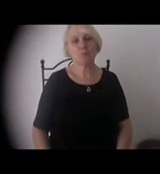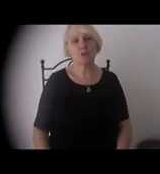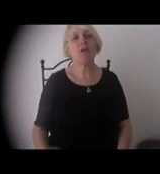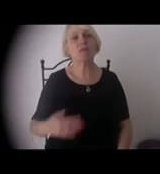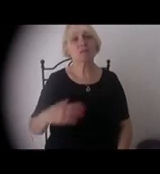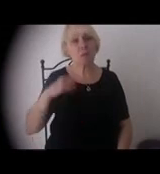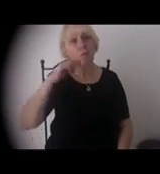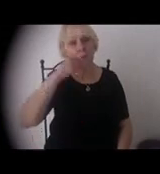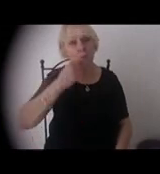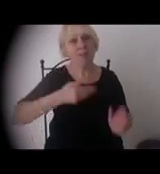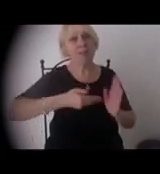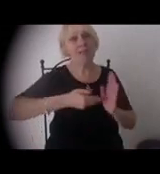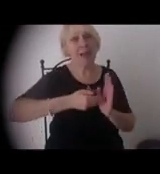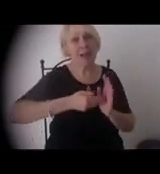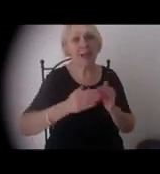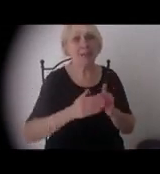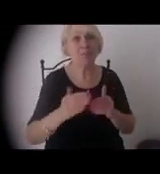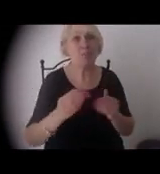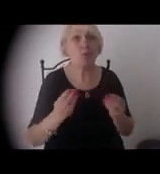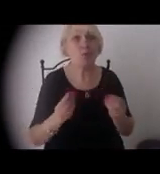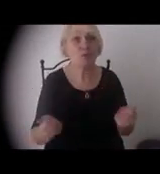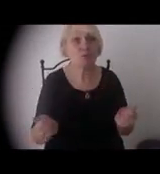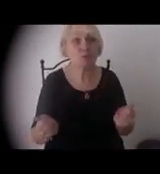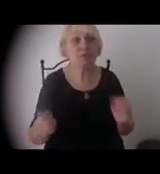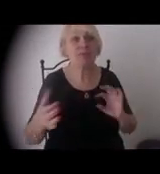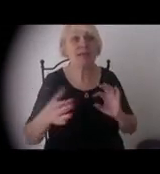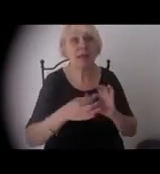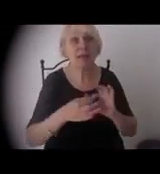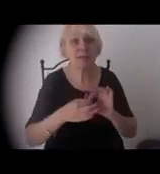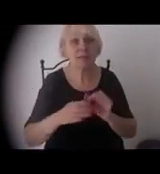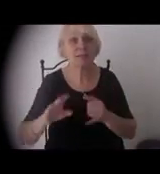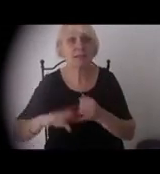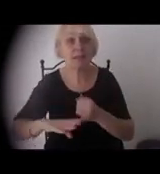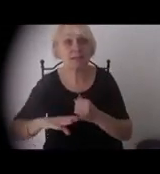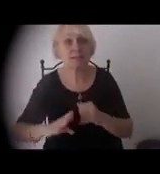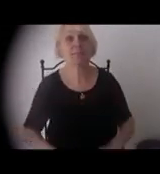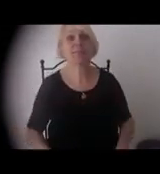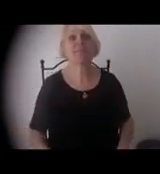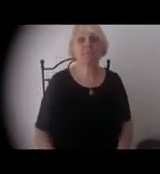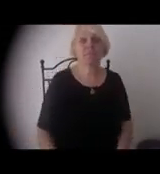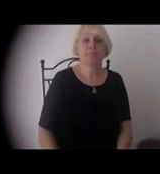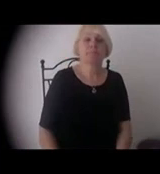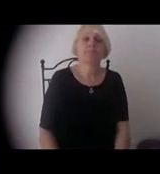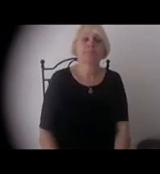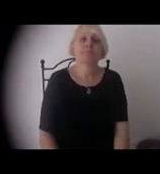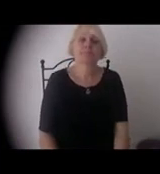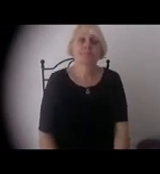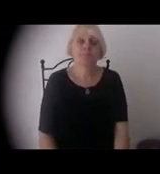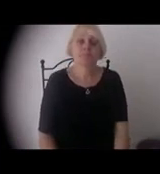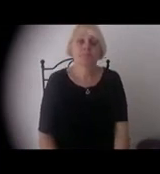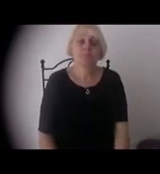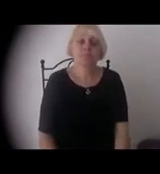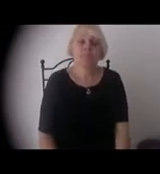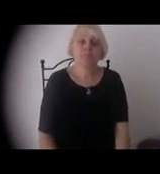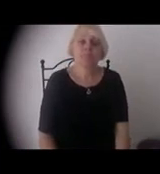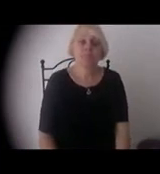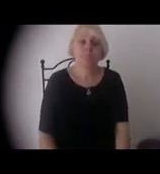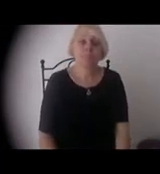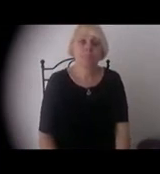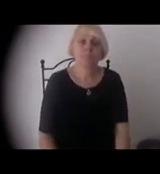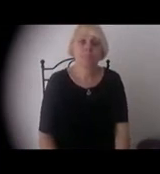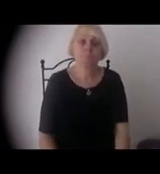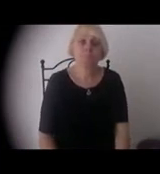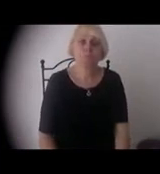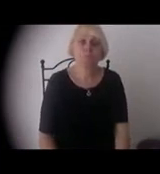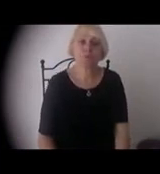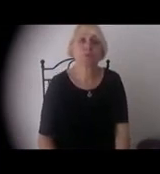to these resources. So I'm going to move us on. Thank you, Emma. But can I keep you still on, and then we go back to Cam's just while you're on? We've